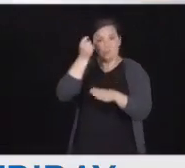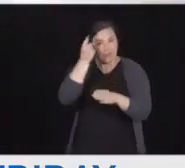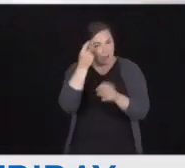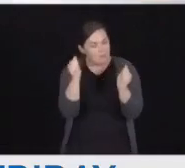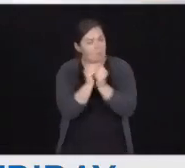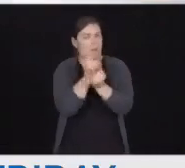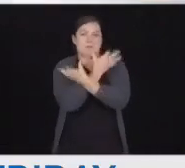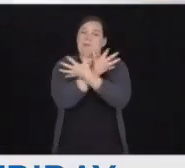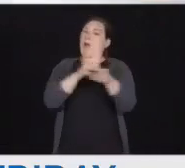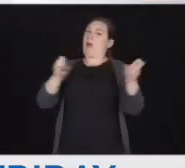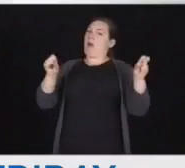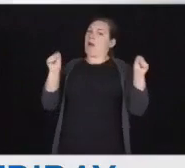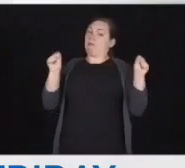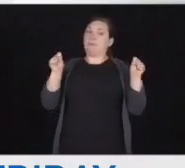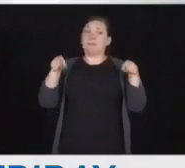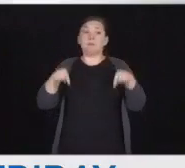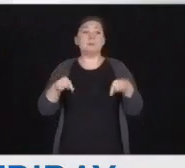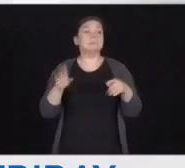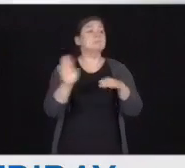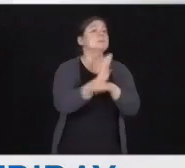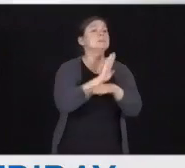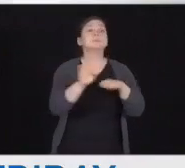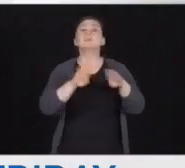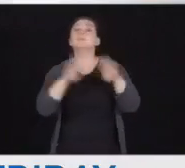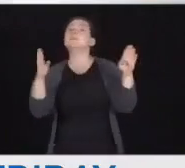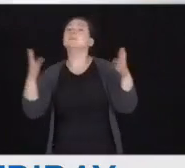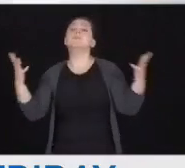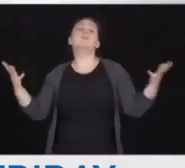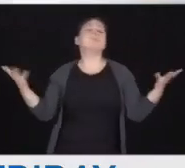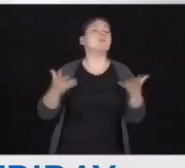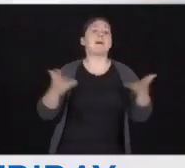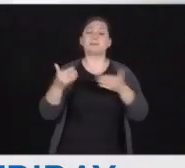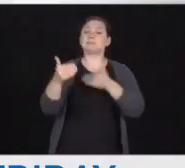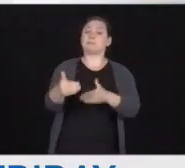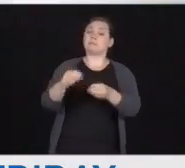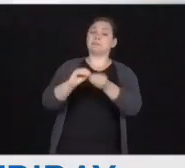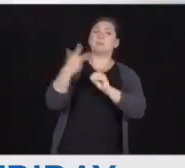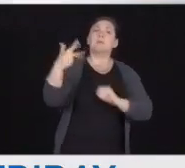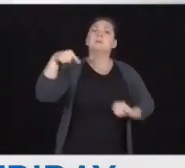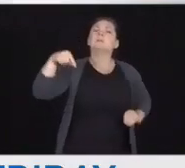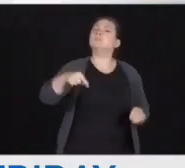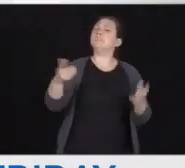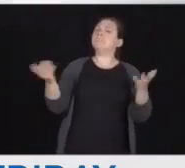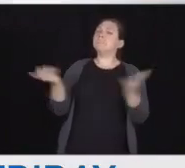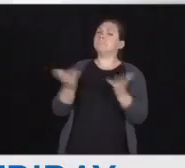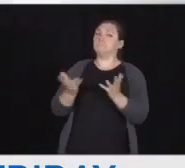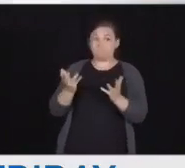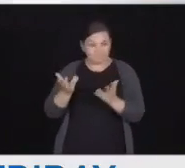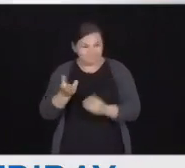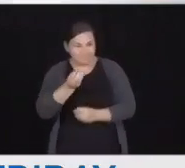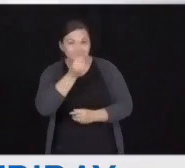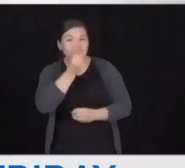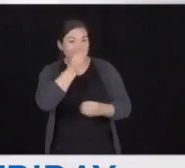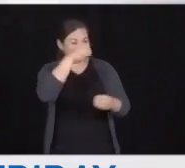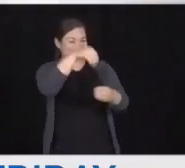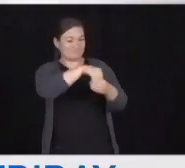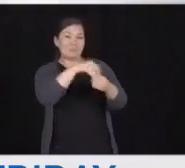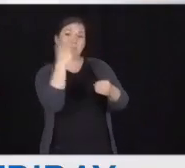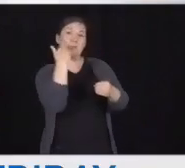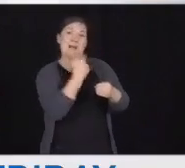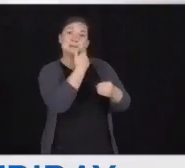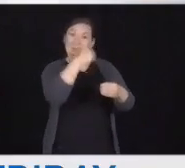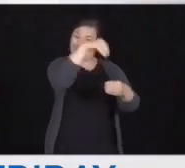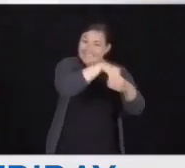tour and guide services. We have over 170 workplace resources available online to help all of these